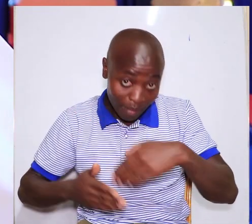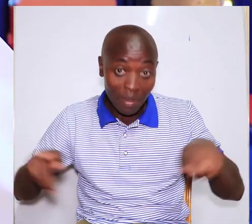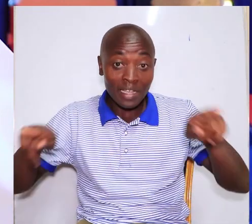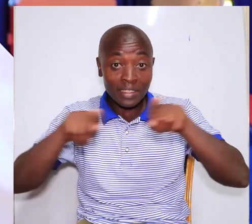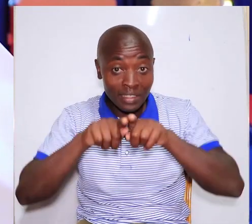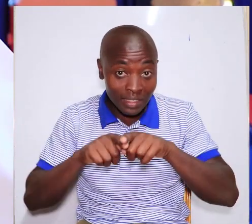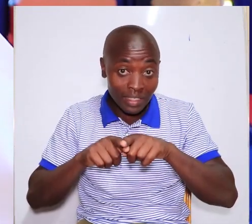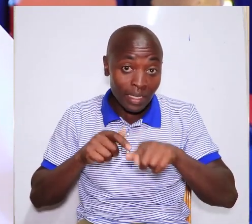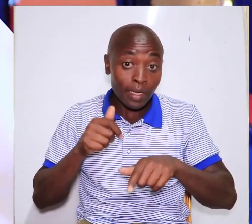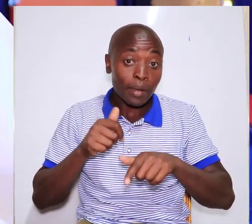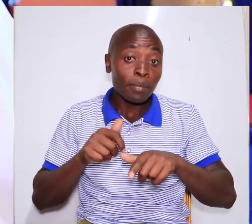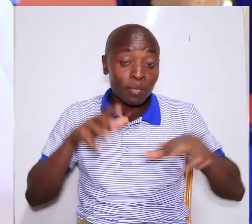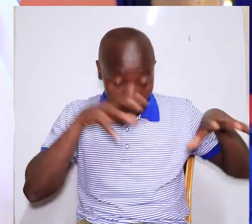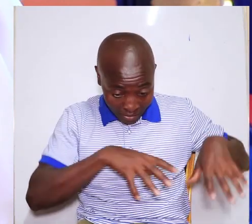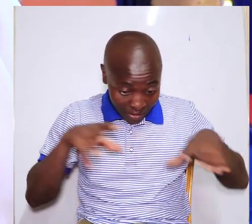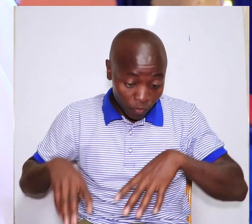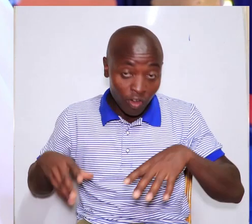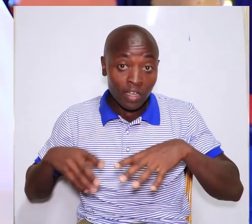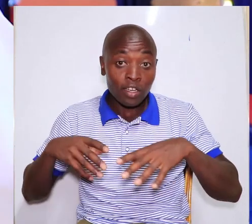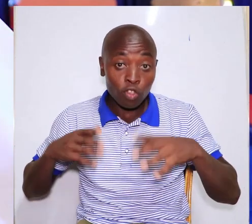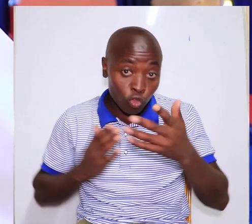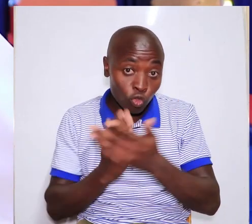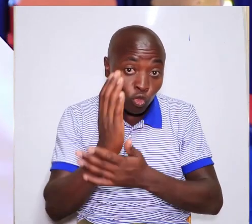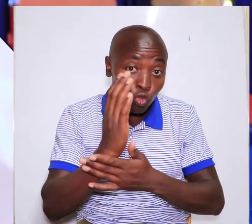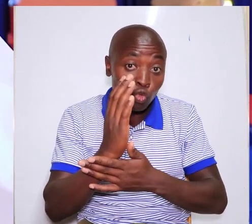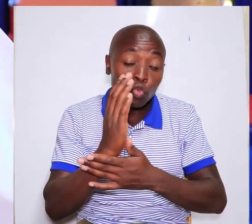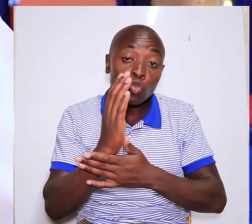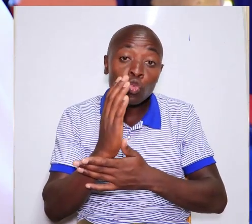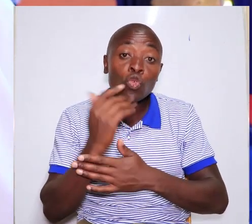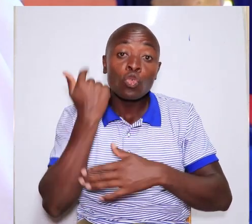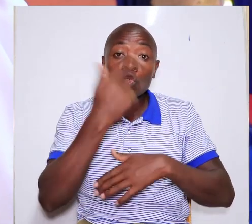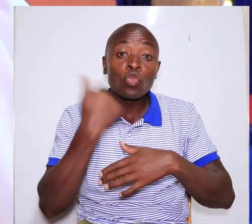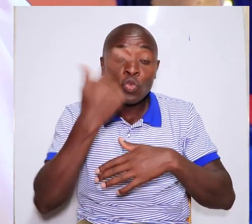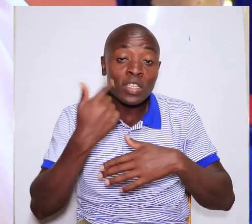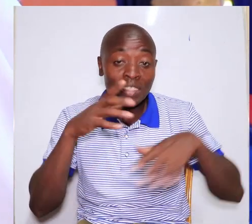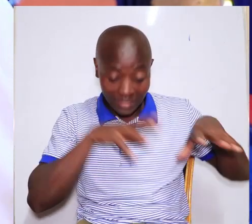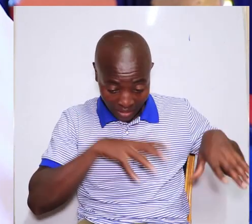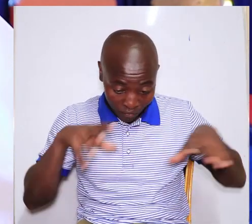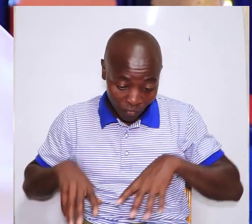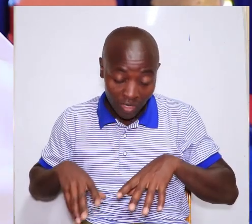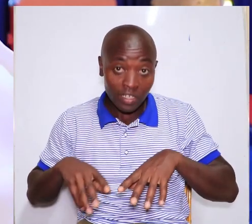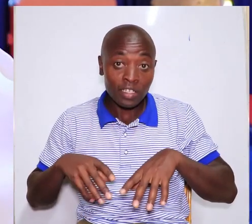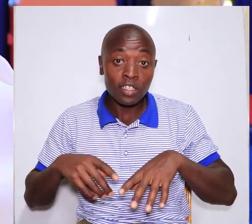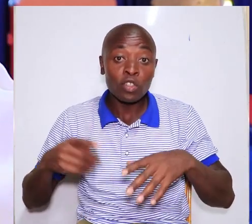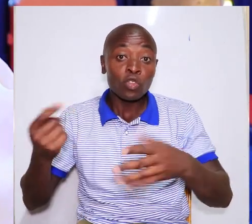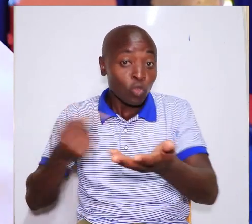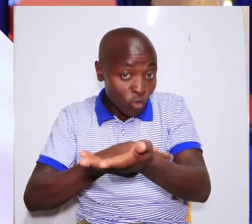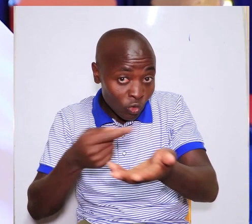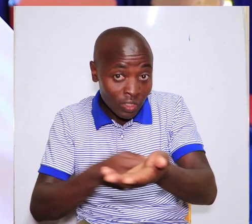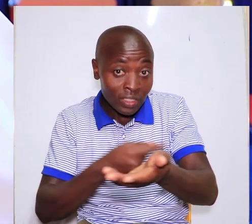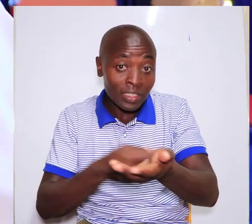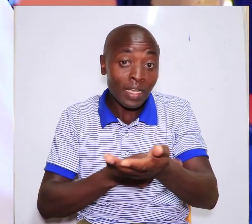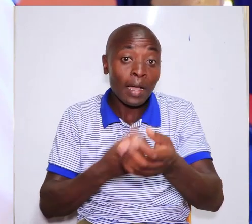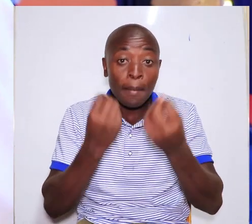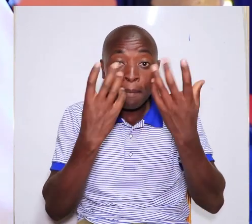devastated by crime, or neighborhood devastated by crime and drug abuse. There are so